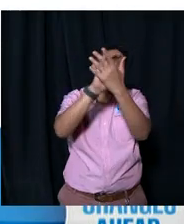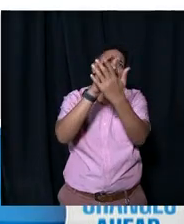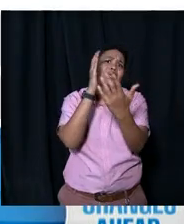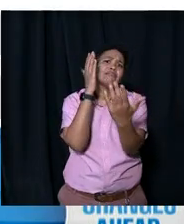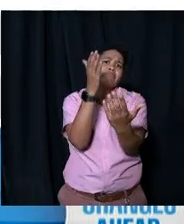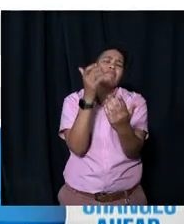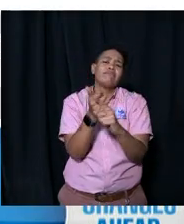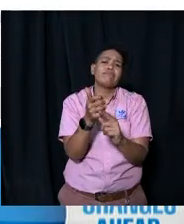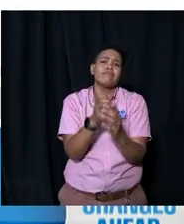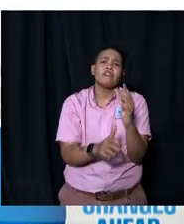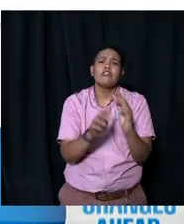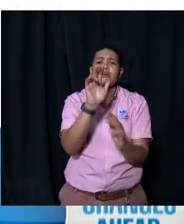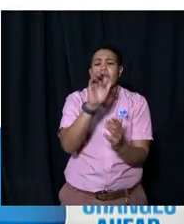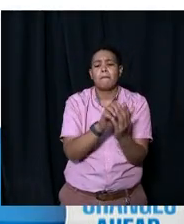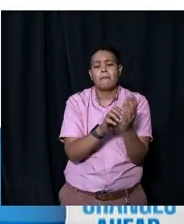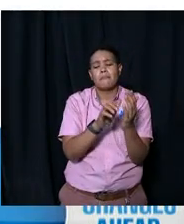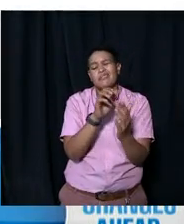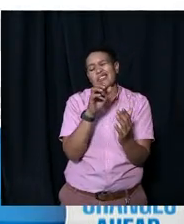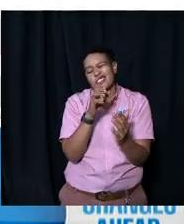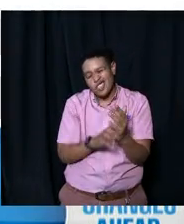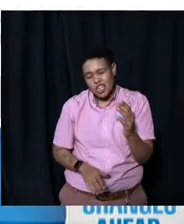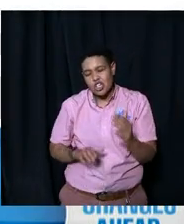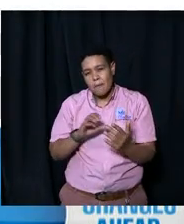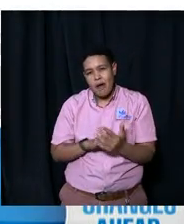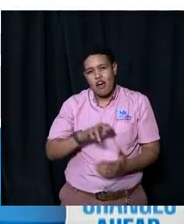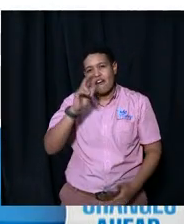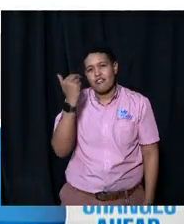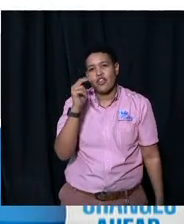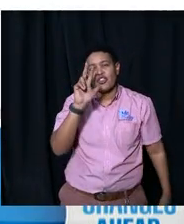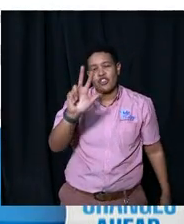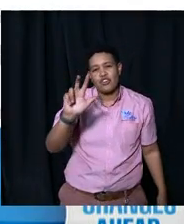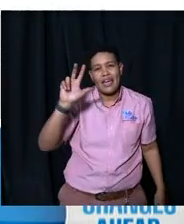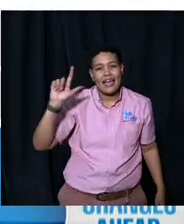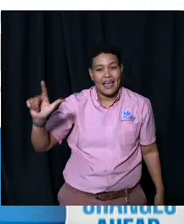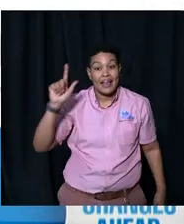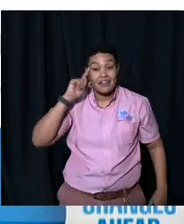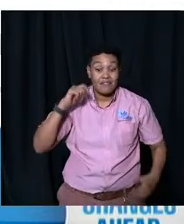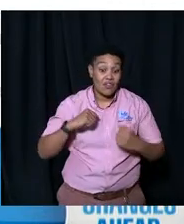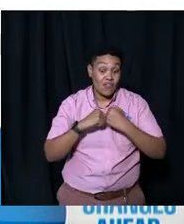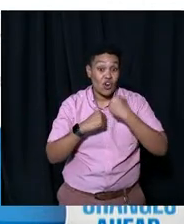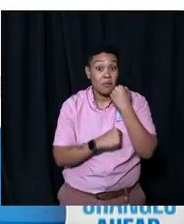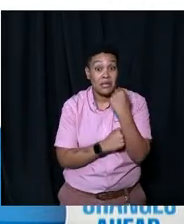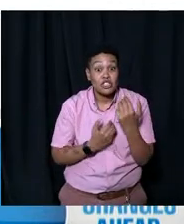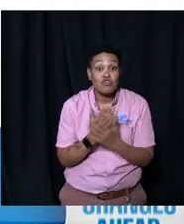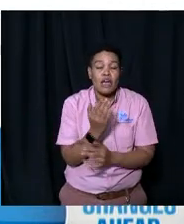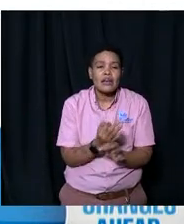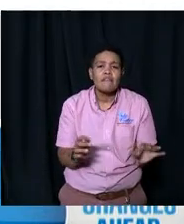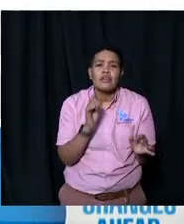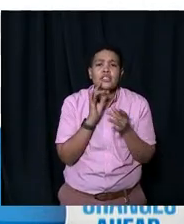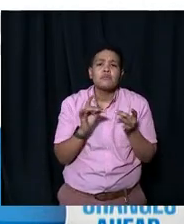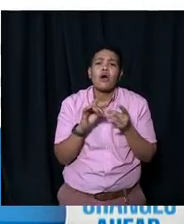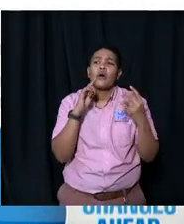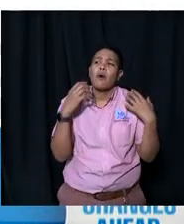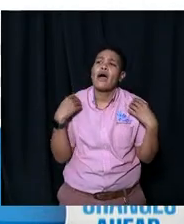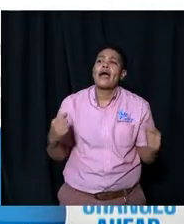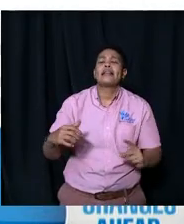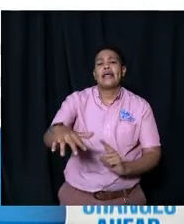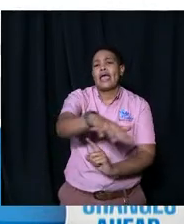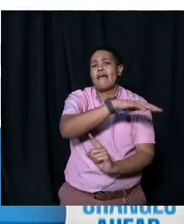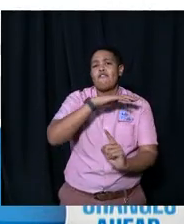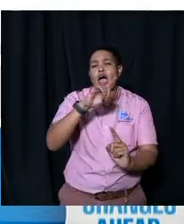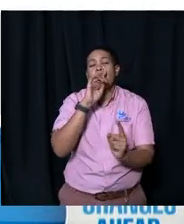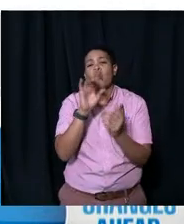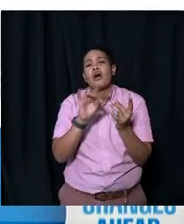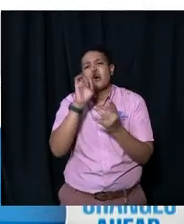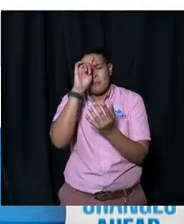section paragraph 13.3L of the Charter of Fundamental Rights and Freedom that speaks to the right to a healthy environment. We